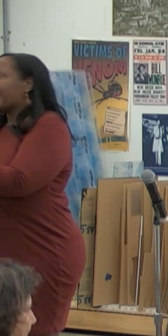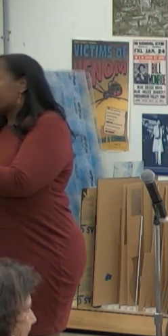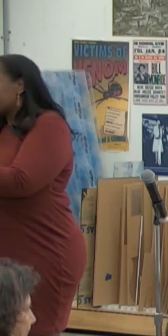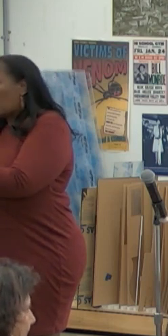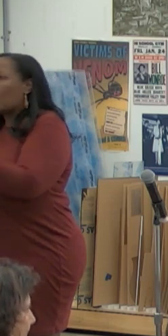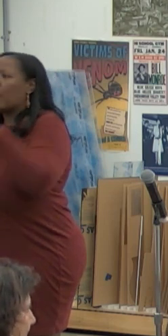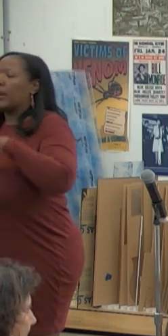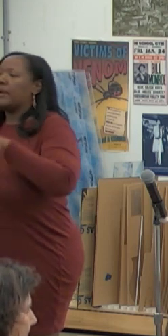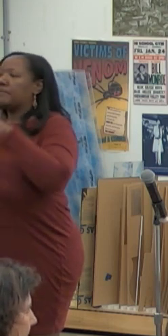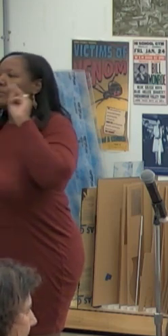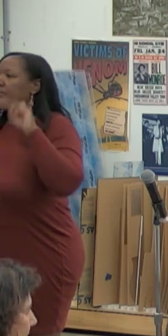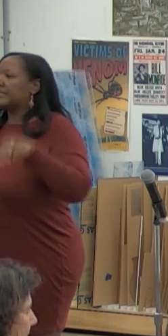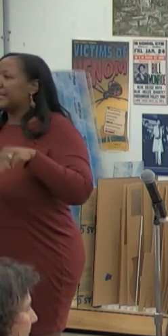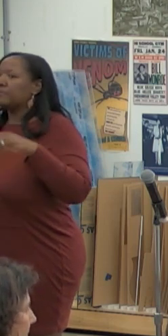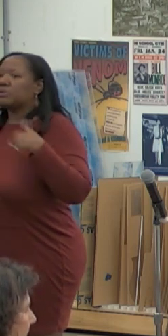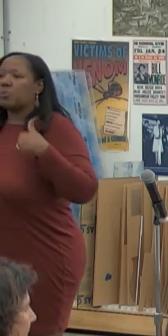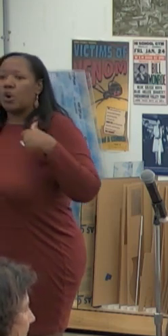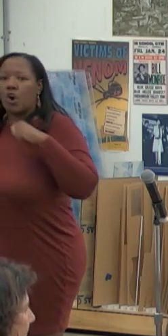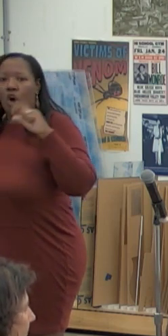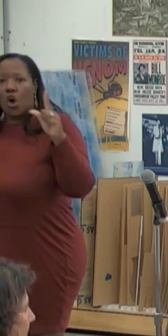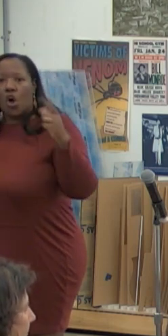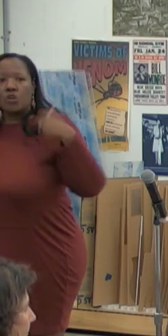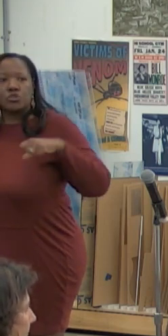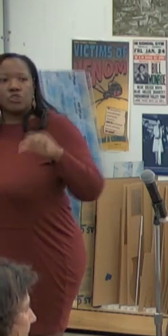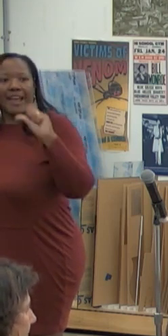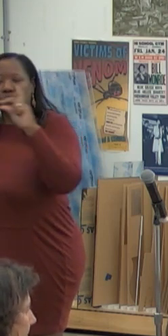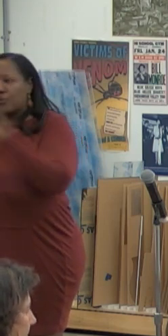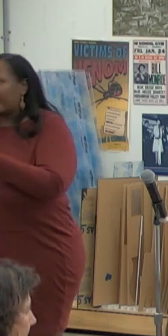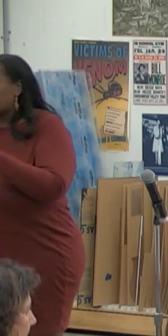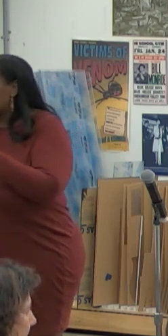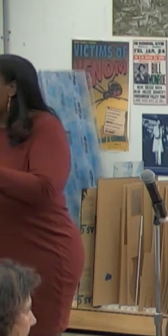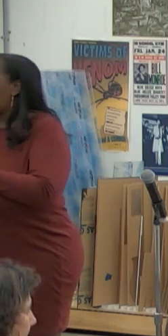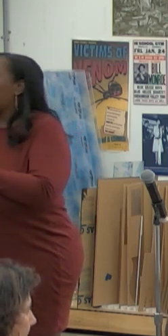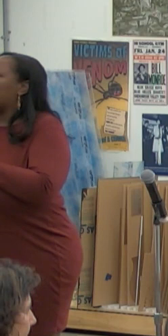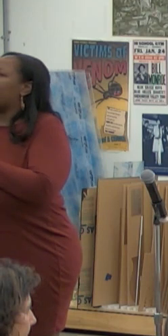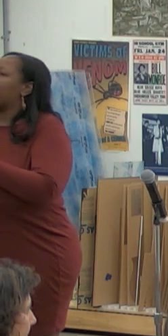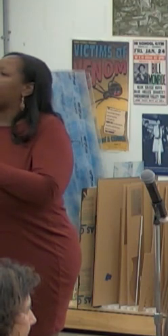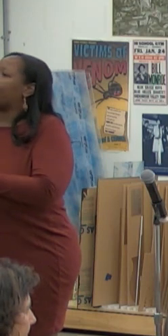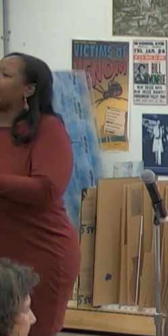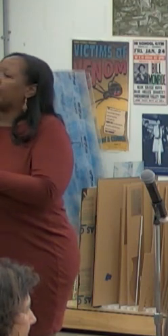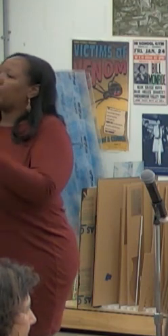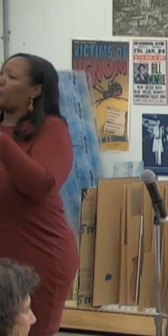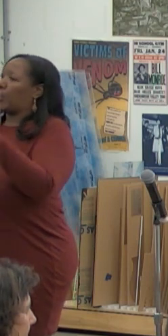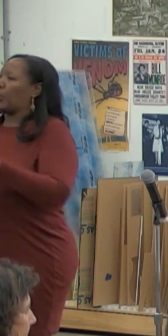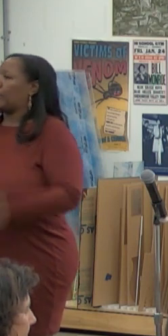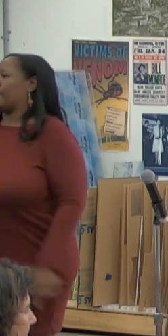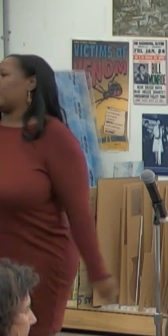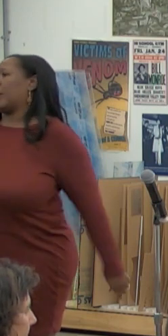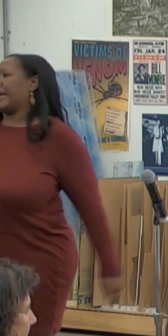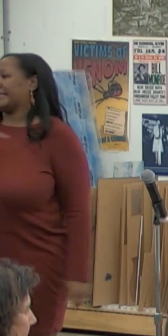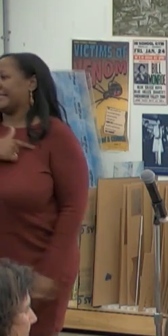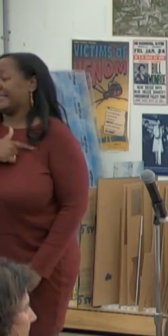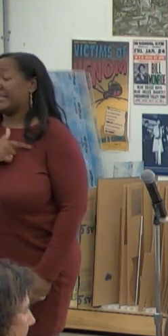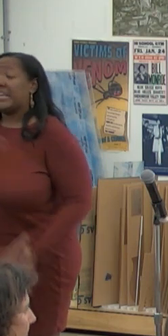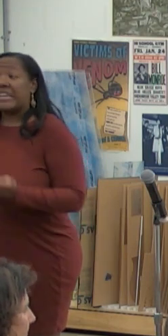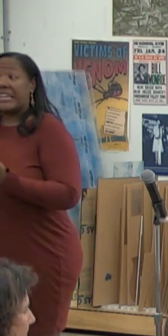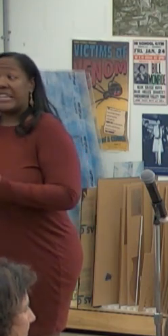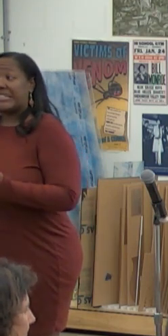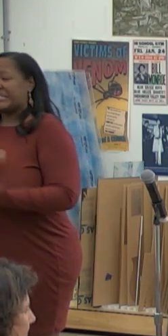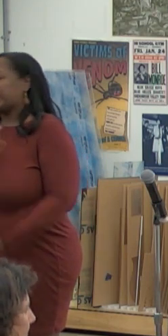are all just trying to figure it out and make it work for us. Mm-hmm. And it's not easy.